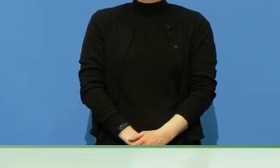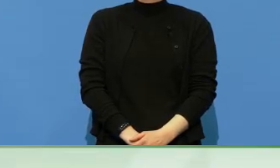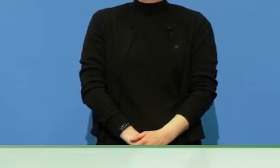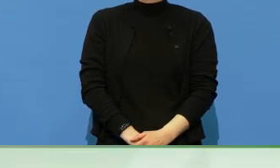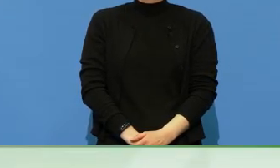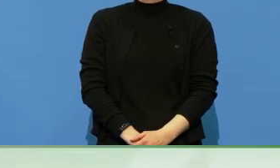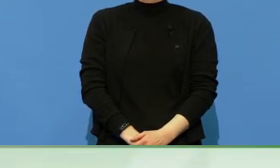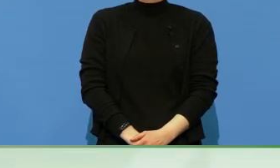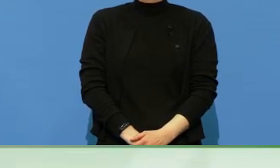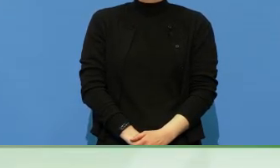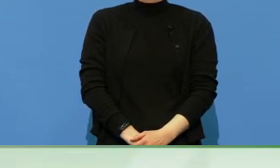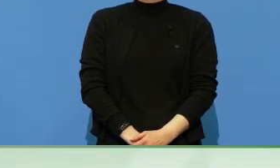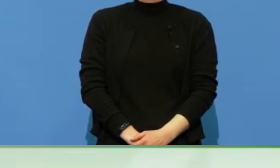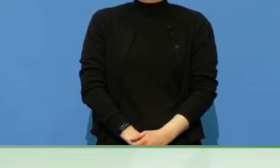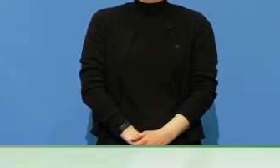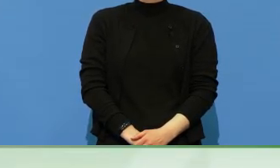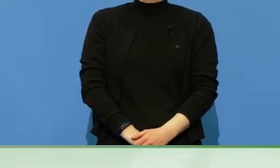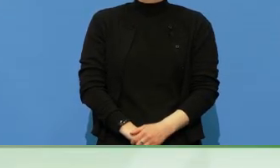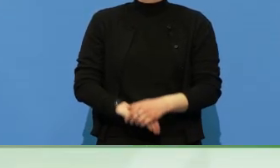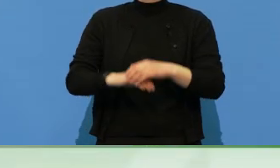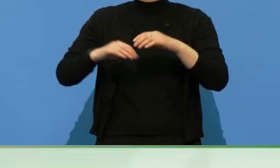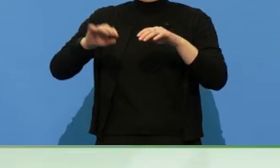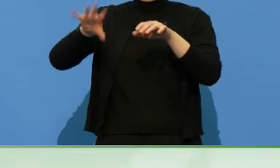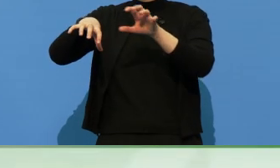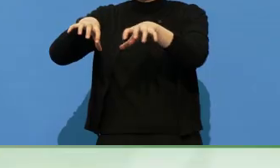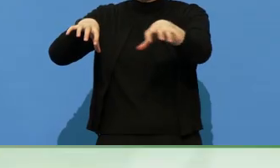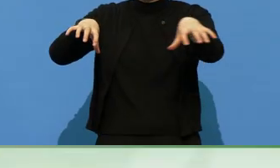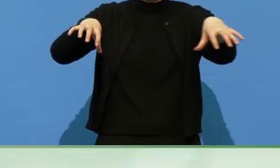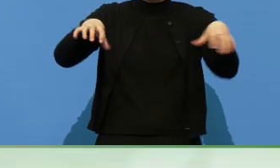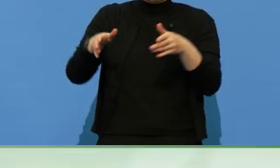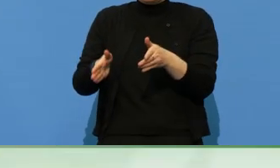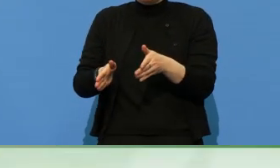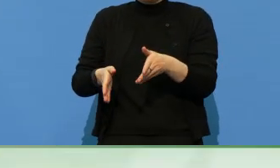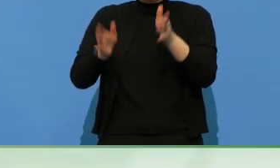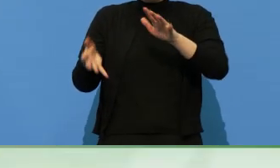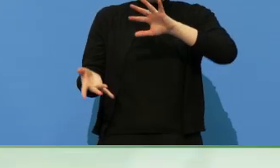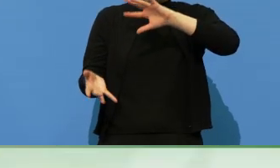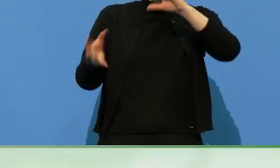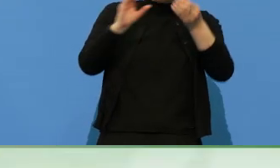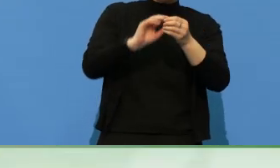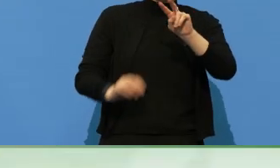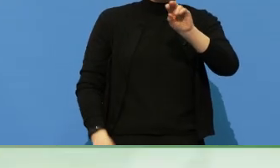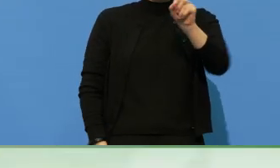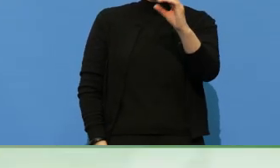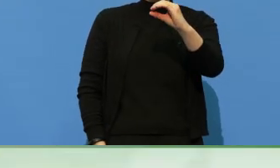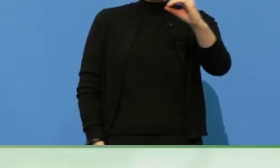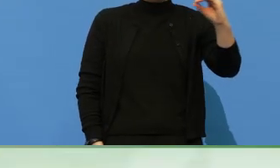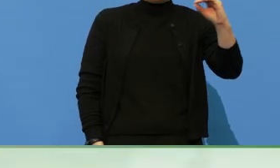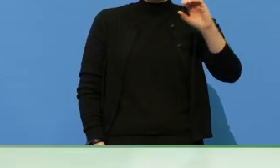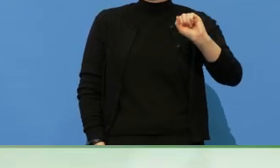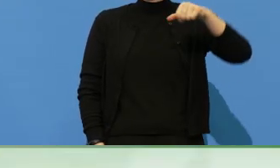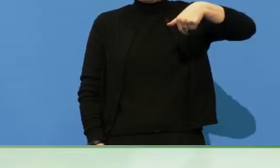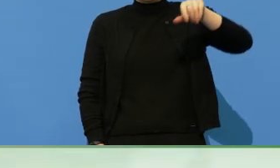is 20,000 square meters, so that's huge, mostly the School of Stéphane, but also the 3 associations. And the idea is to